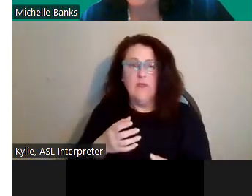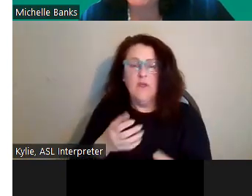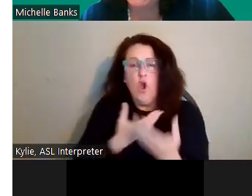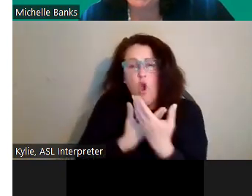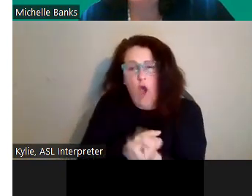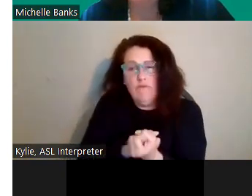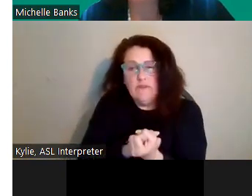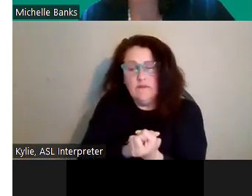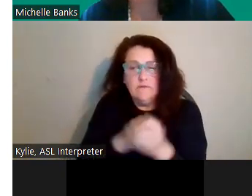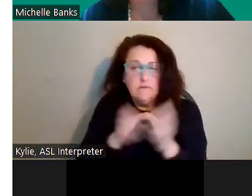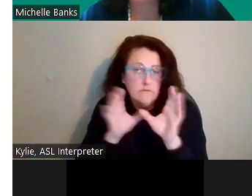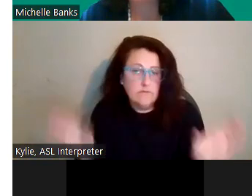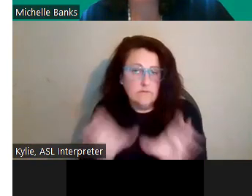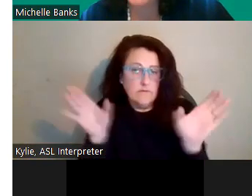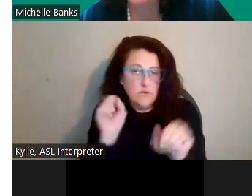to perform a job,